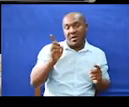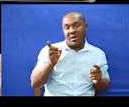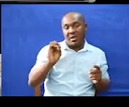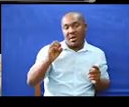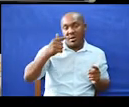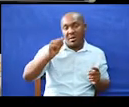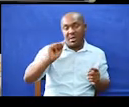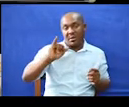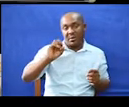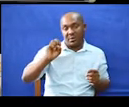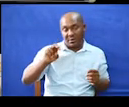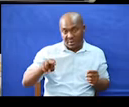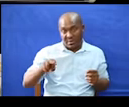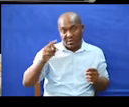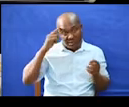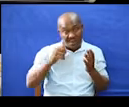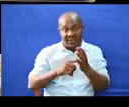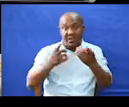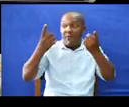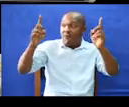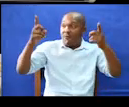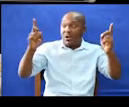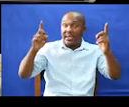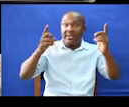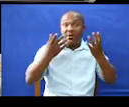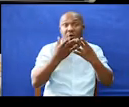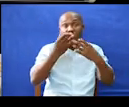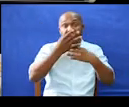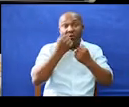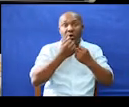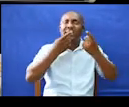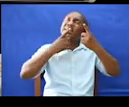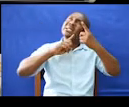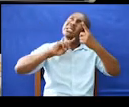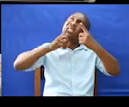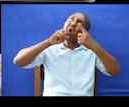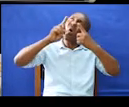comprises different types of trees. We have long trees,